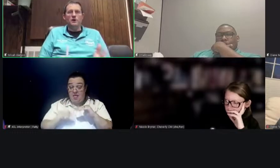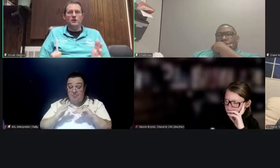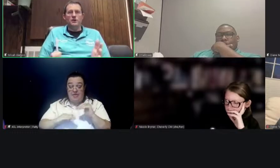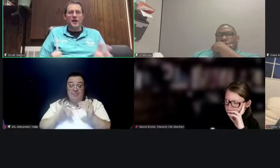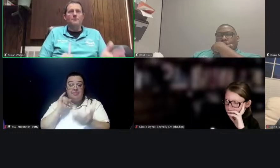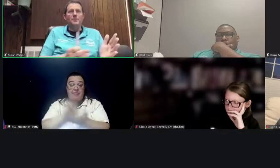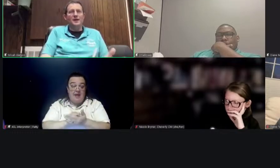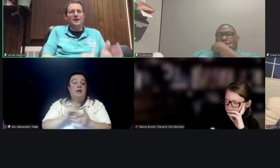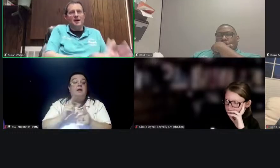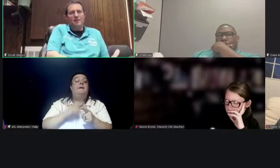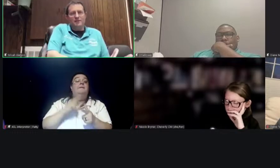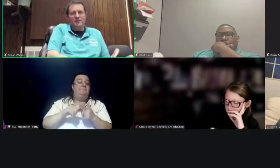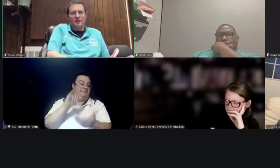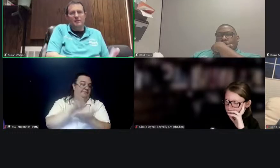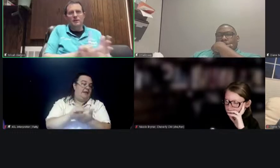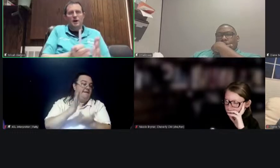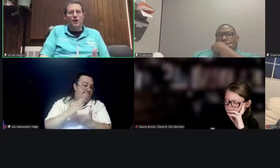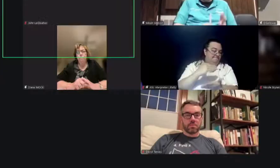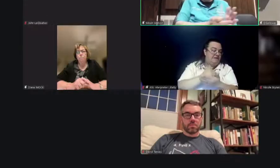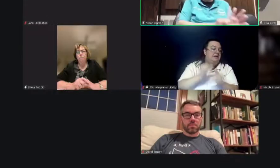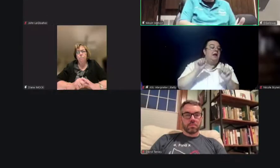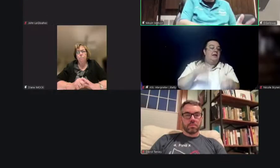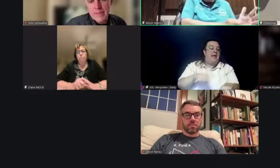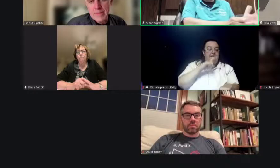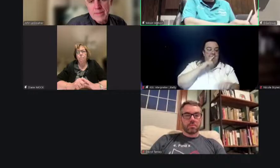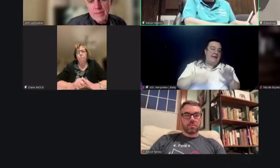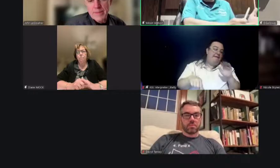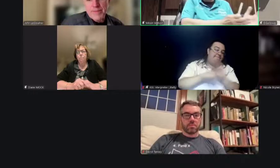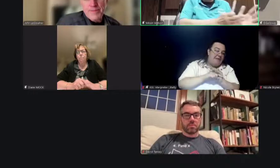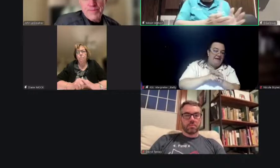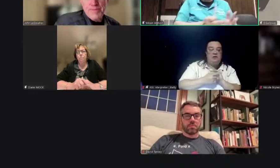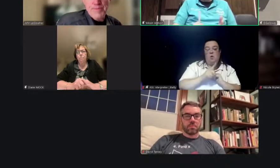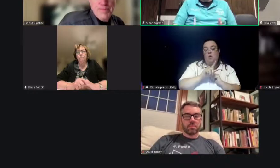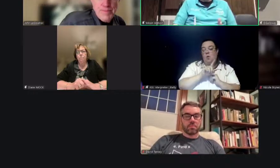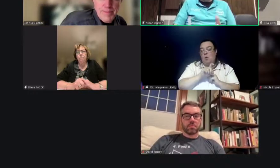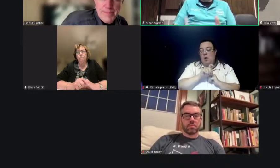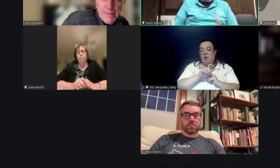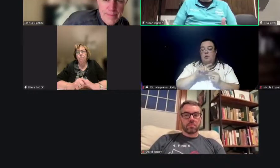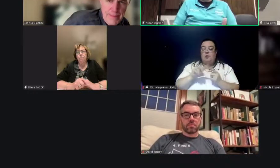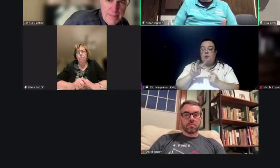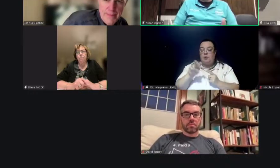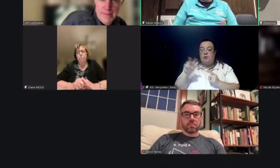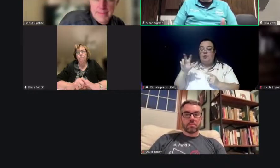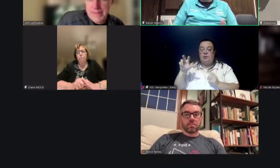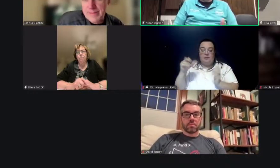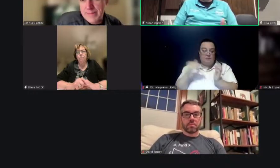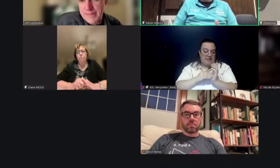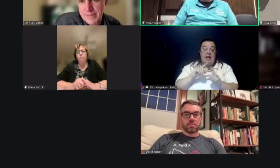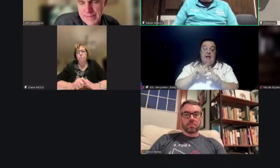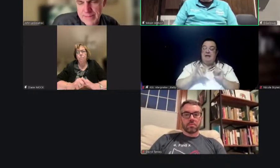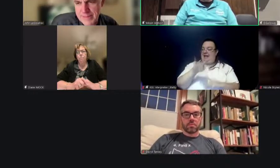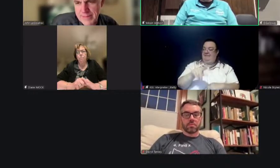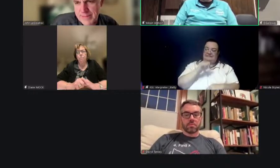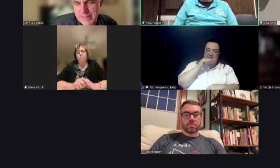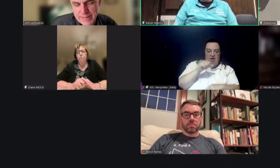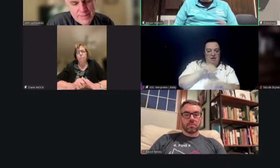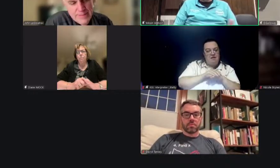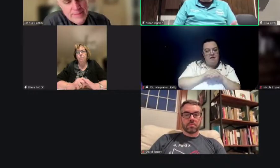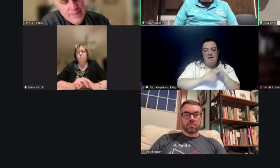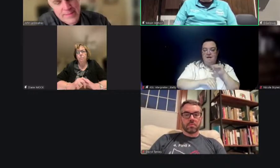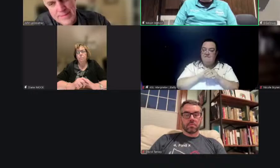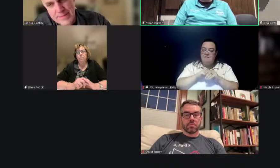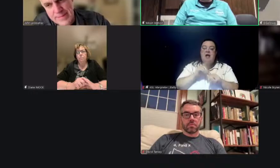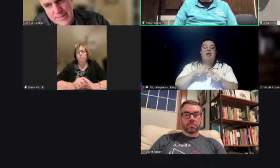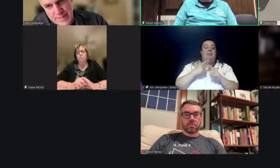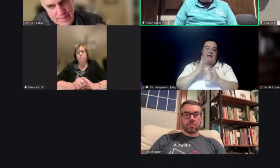this budget can be in deficit 100,000, 200, 300. If you don't feel comfortable, then the